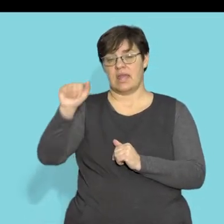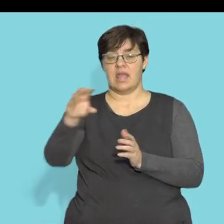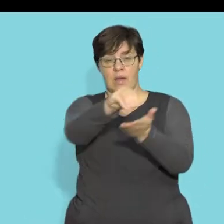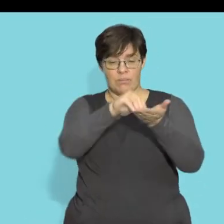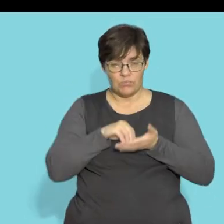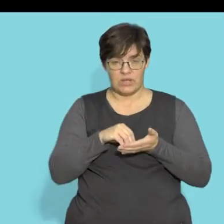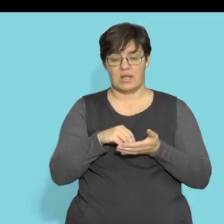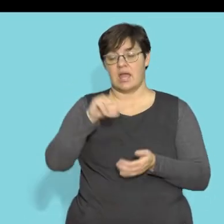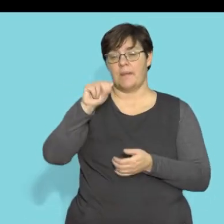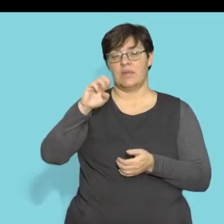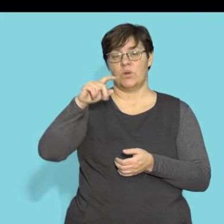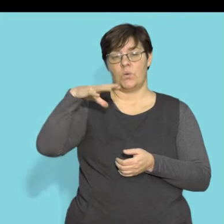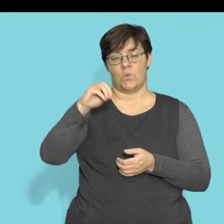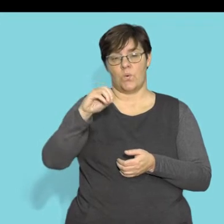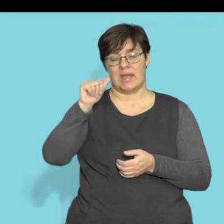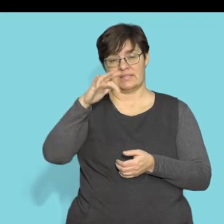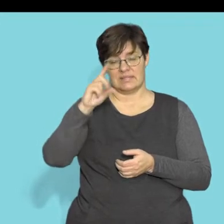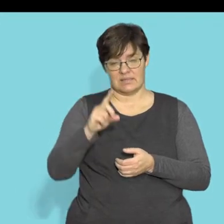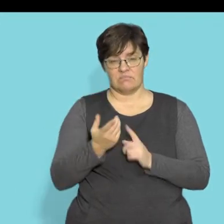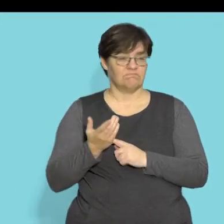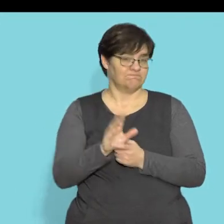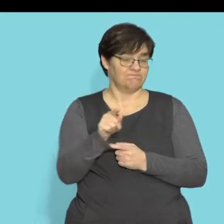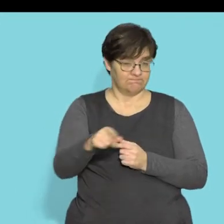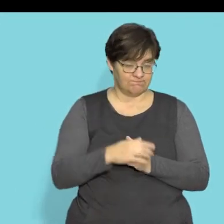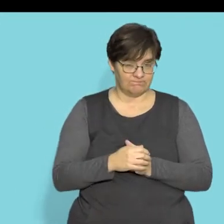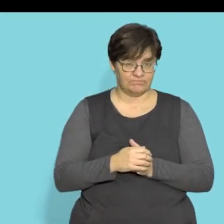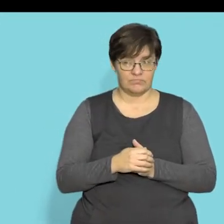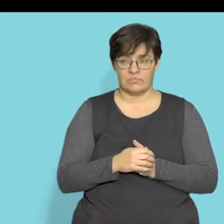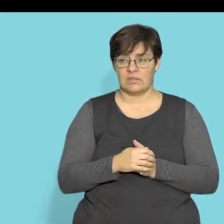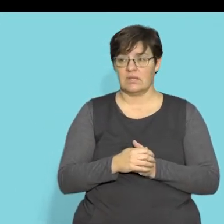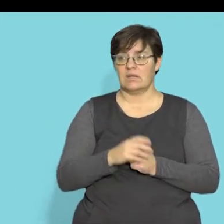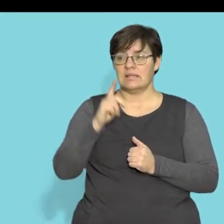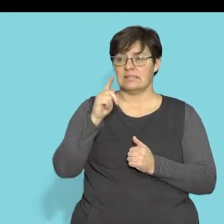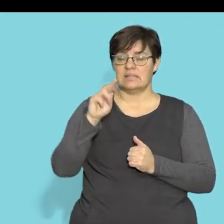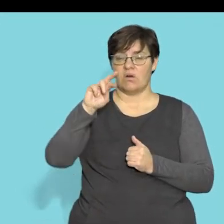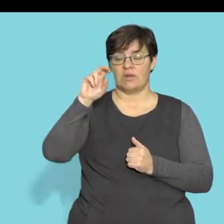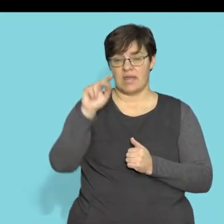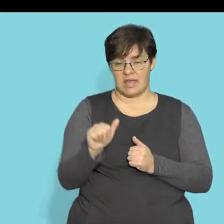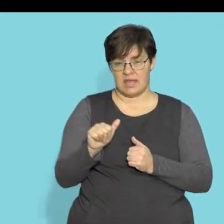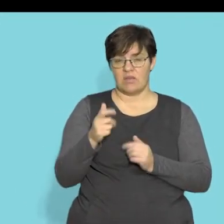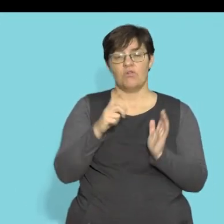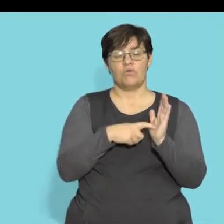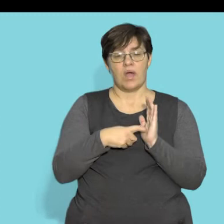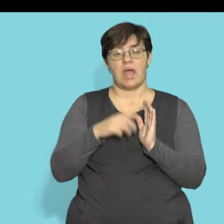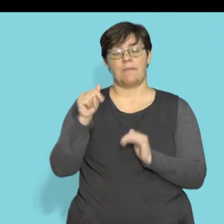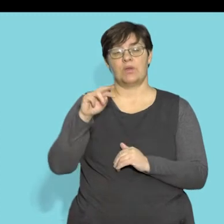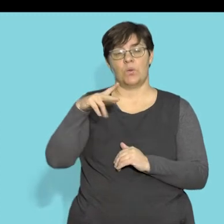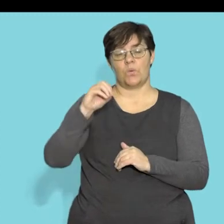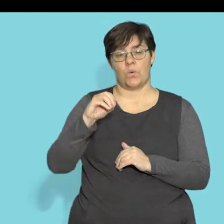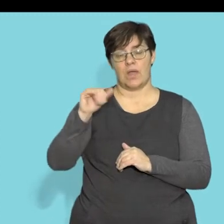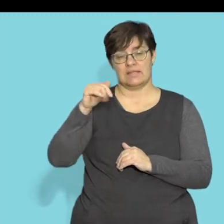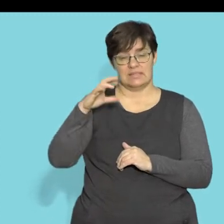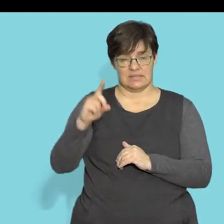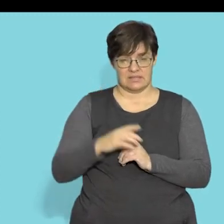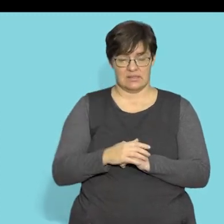bringing in the amino acids, which we often illustrate using that. The tRNA then brings in the required amino acids.